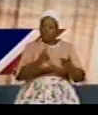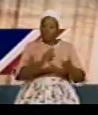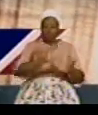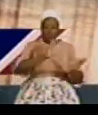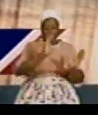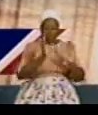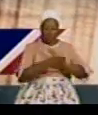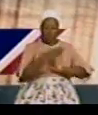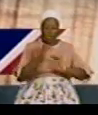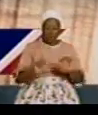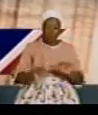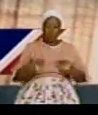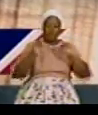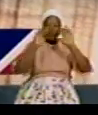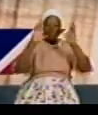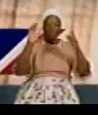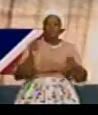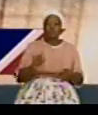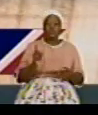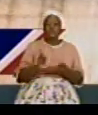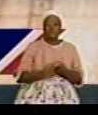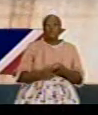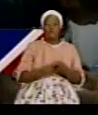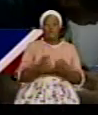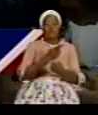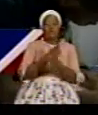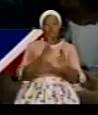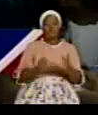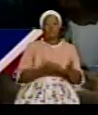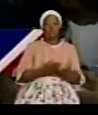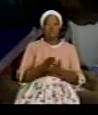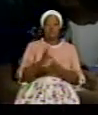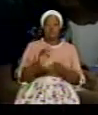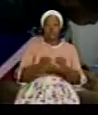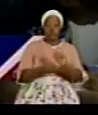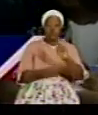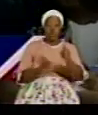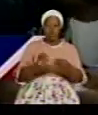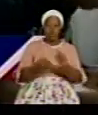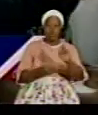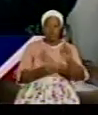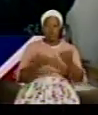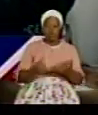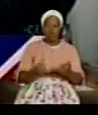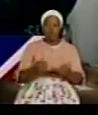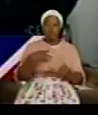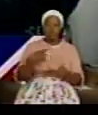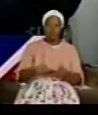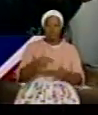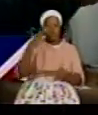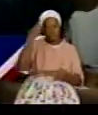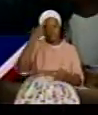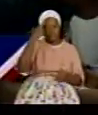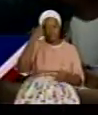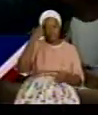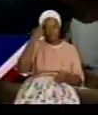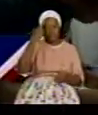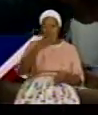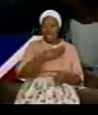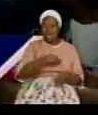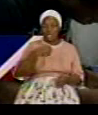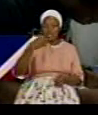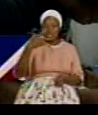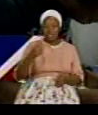to redemptive truth. Look at number one. In number one, the cause